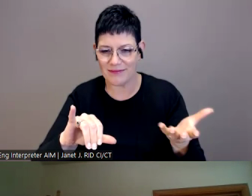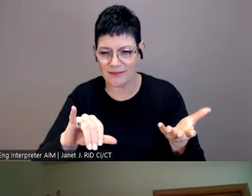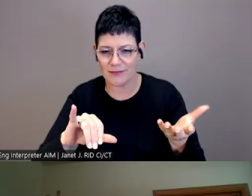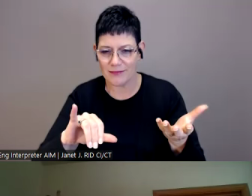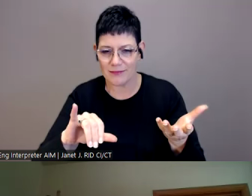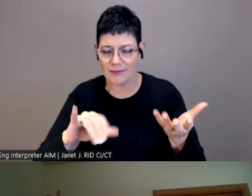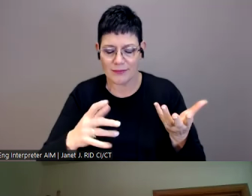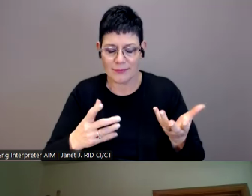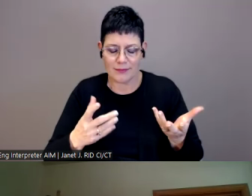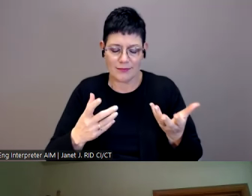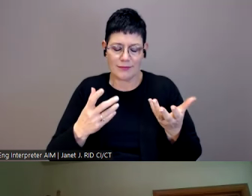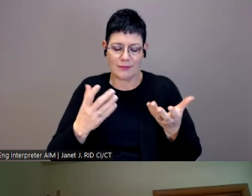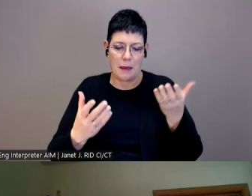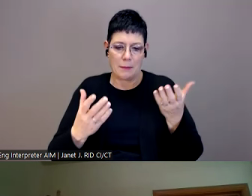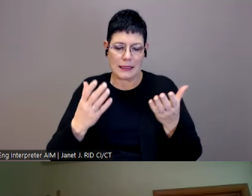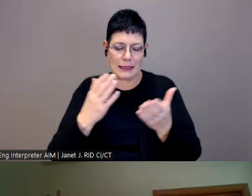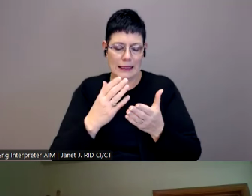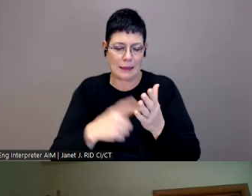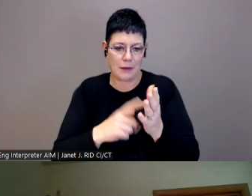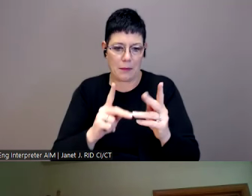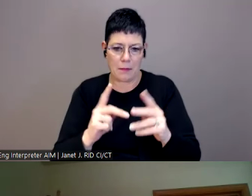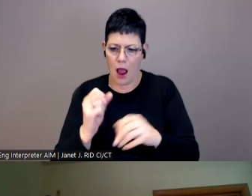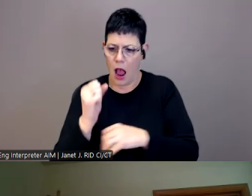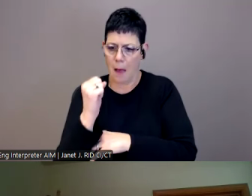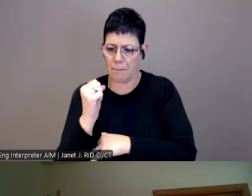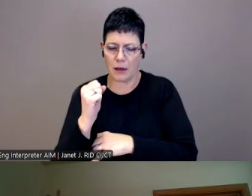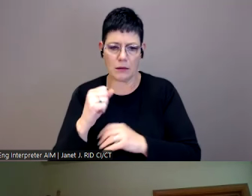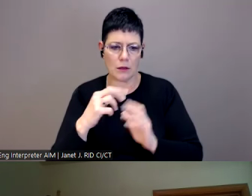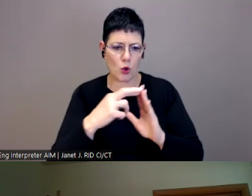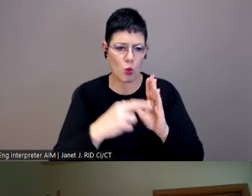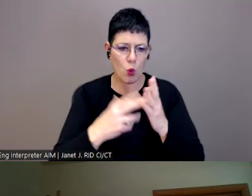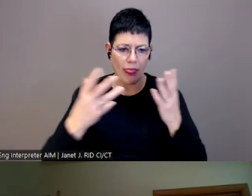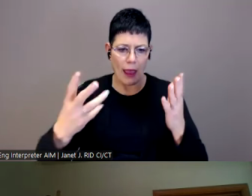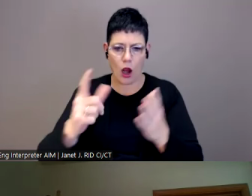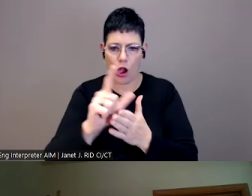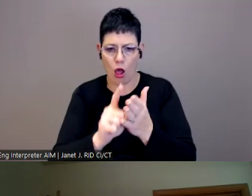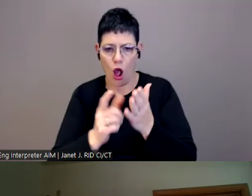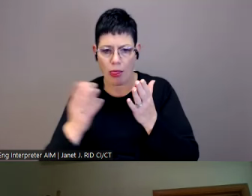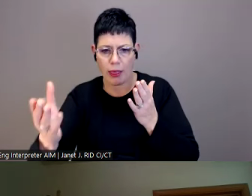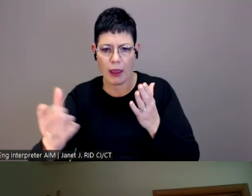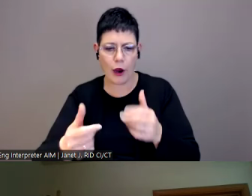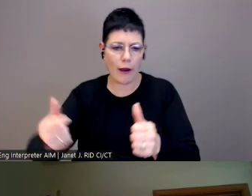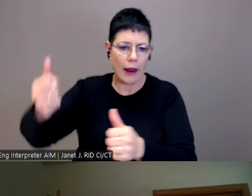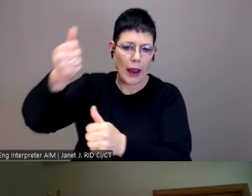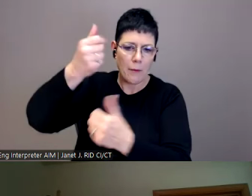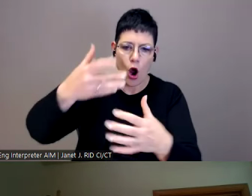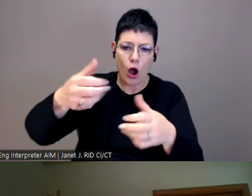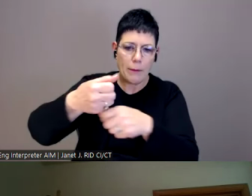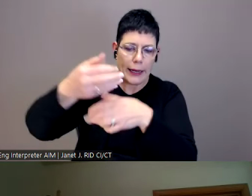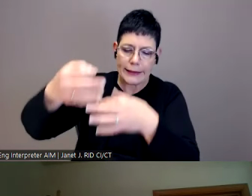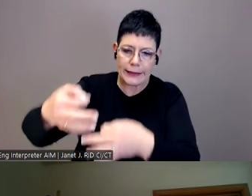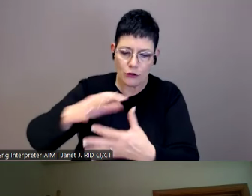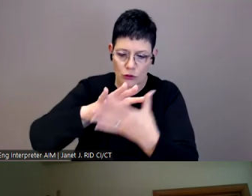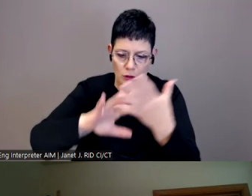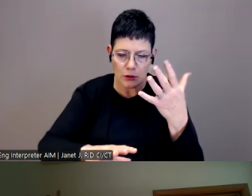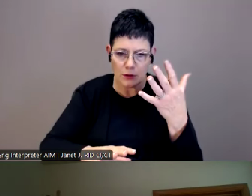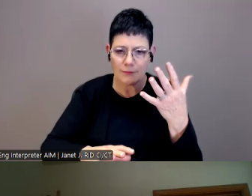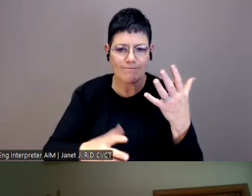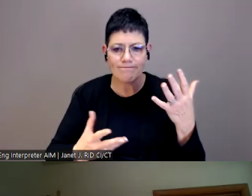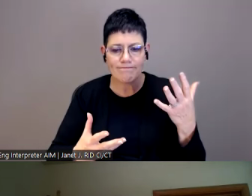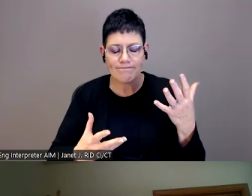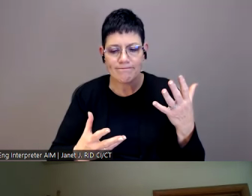this is already set in stone. The regs are already out there. Right. The administration has already said this, and really